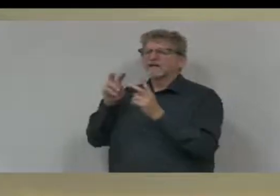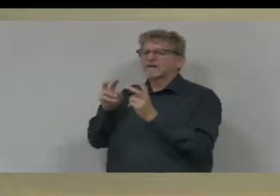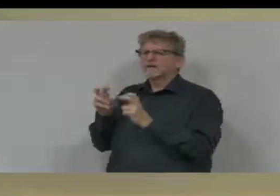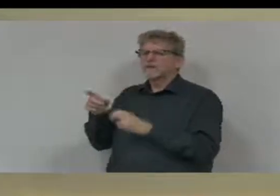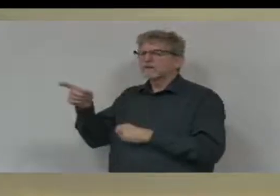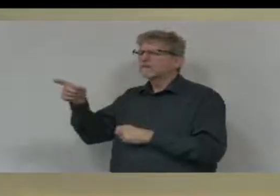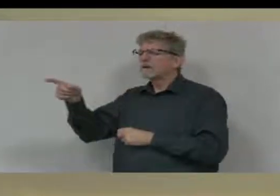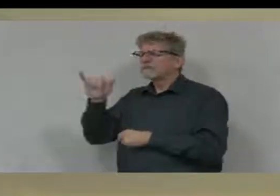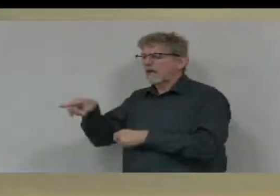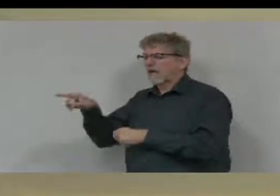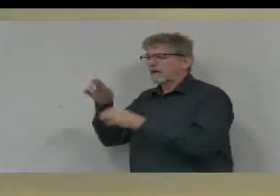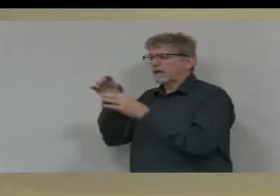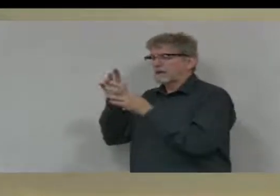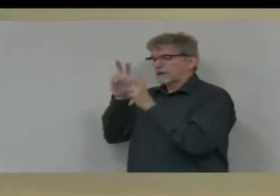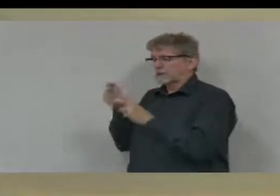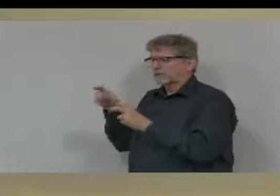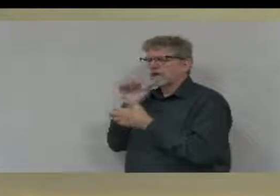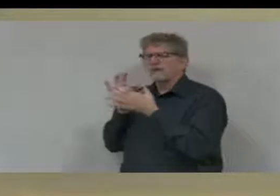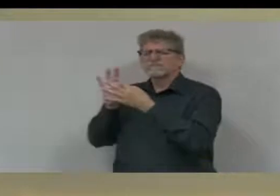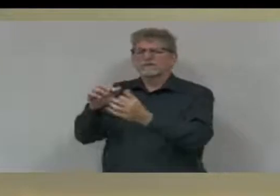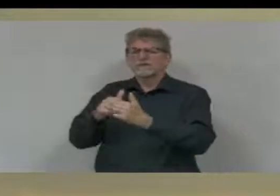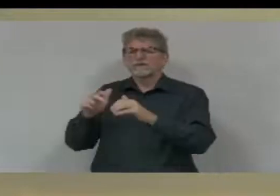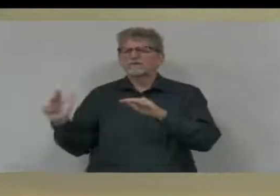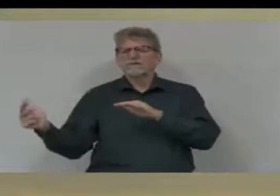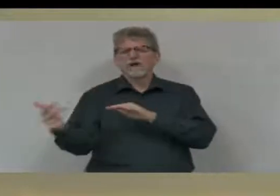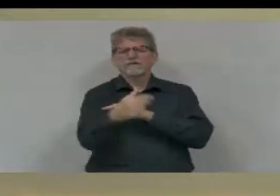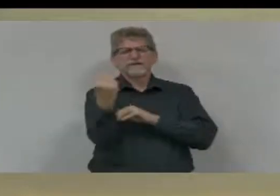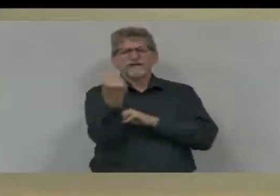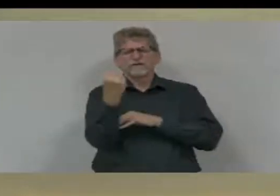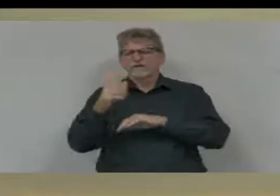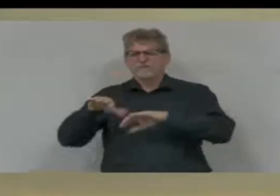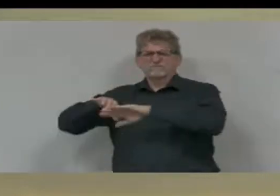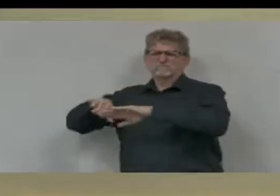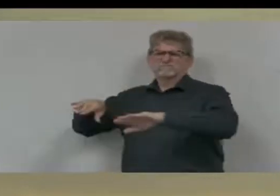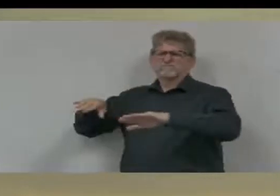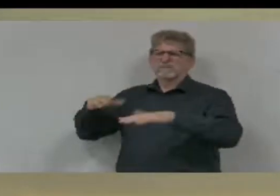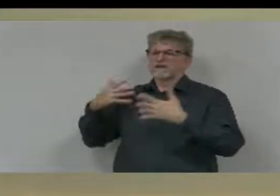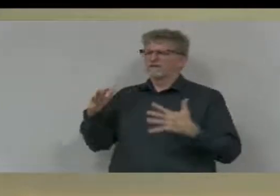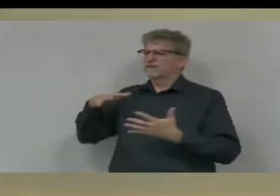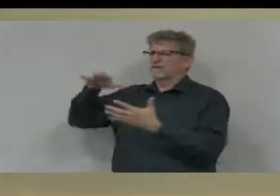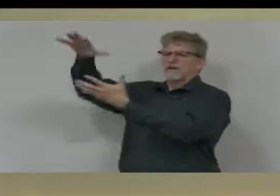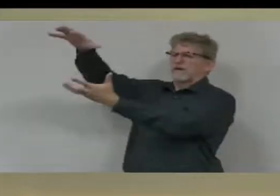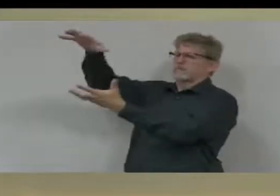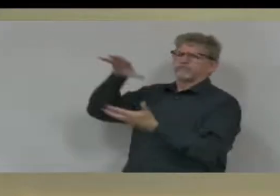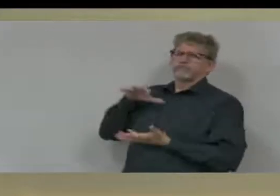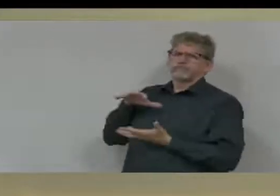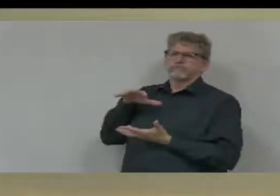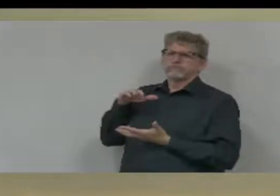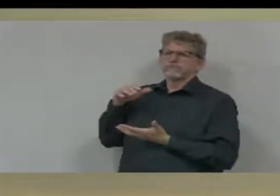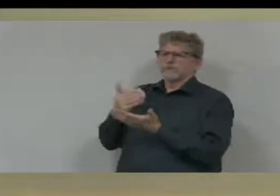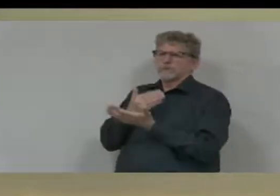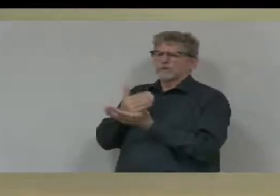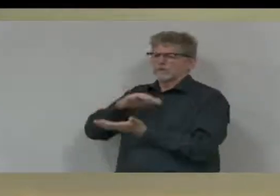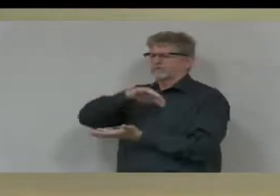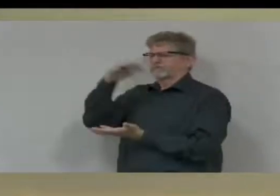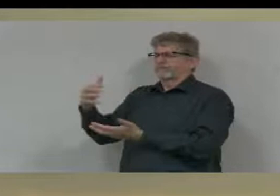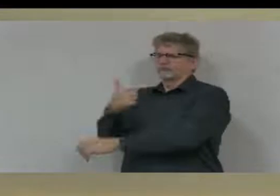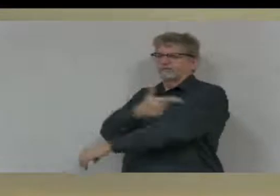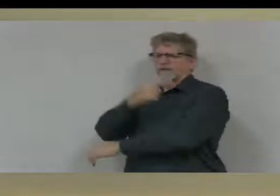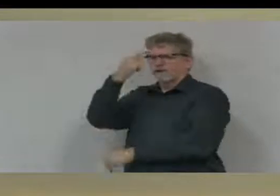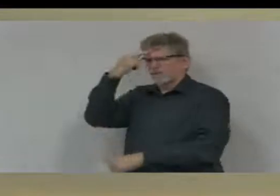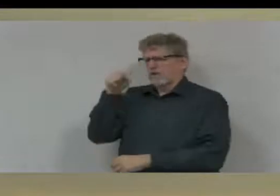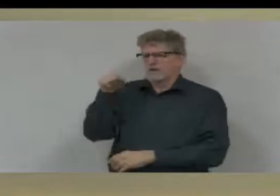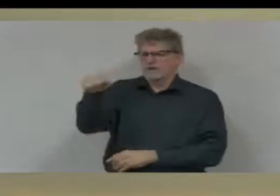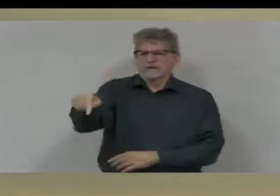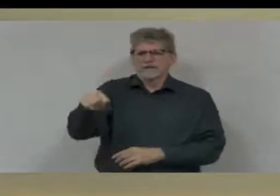Saturday because we've already received our doses for that. It may impact, of course, our future Johnson